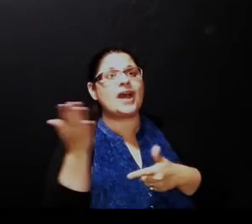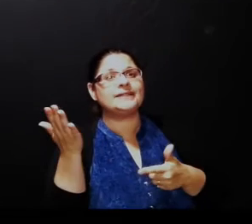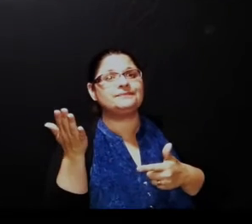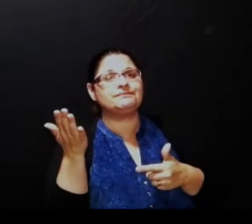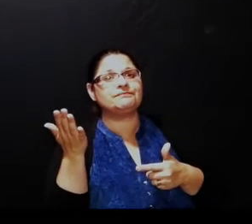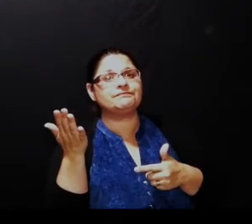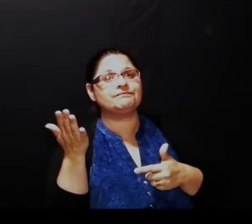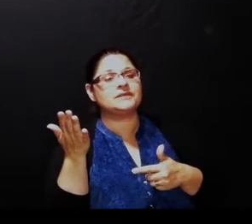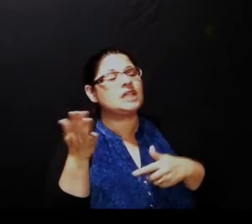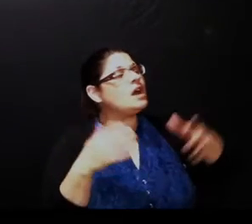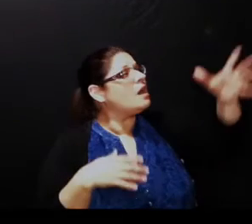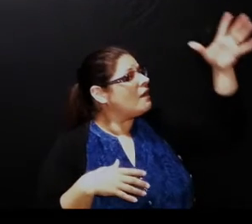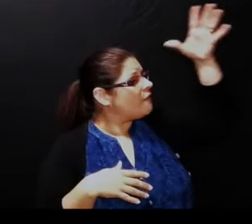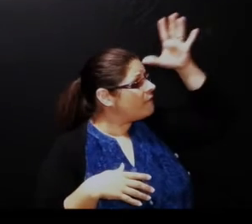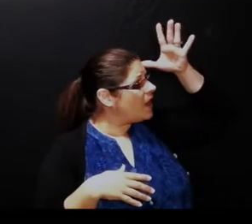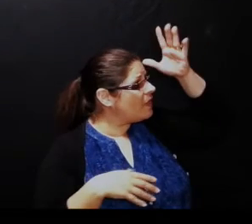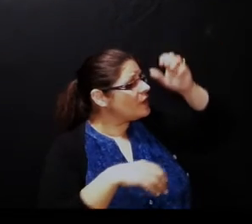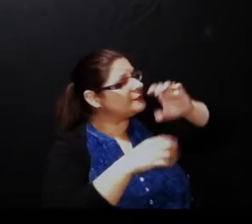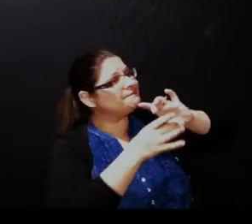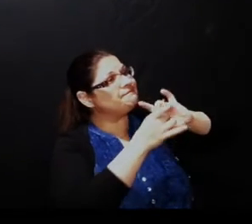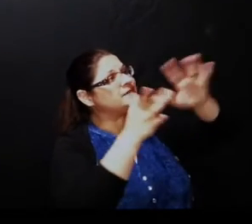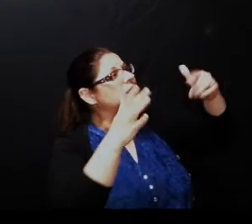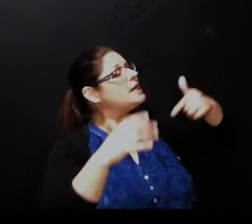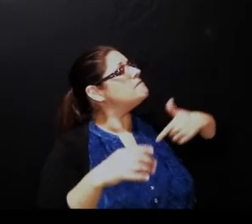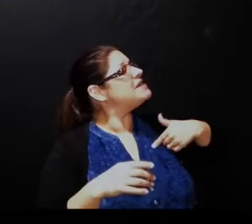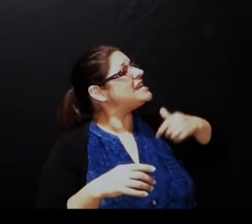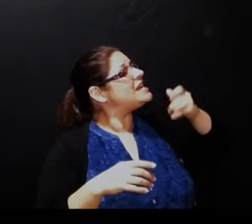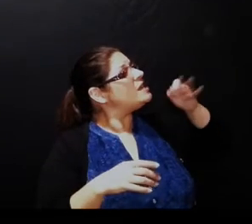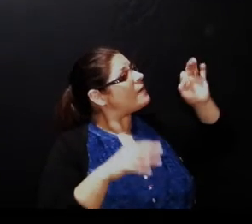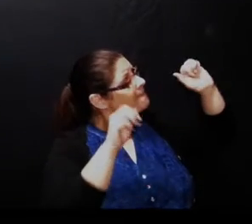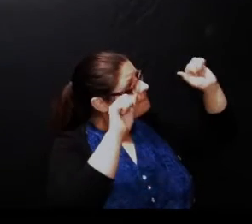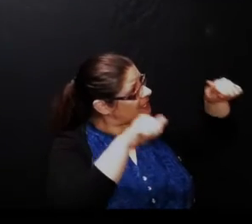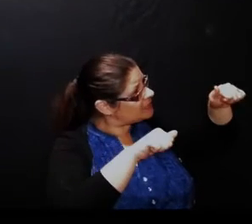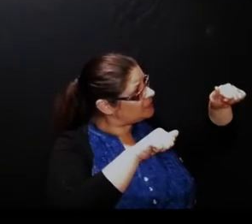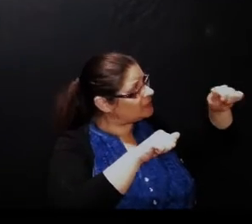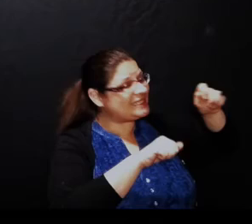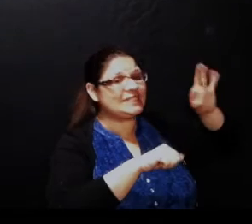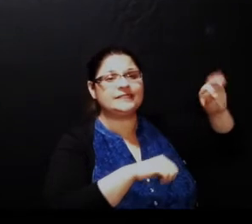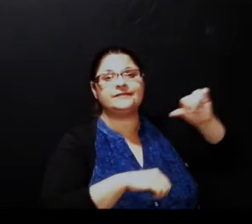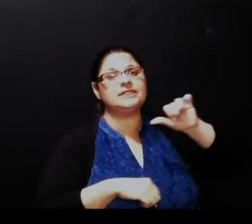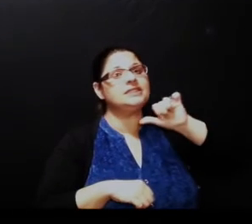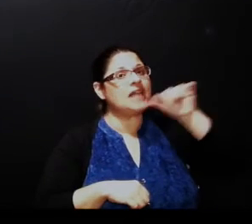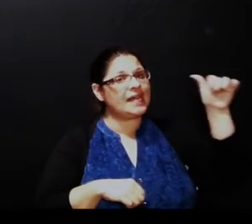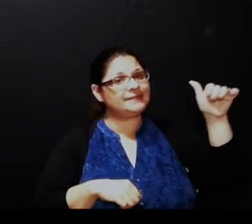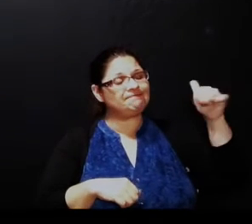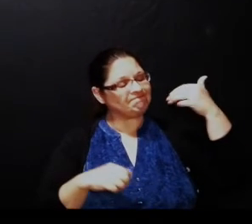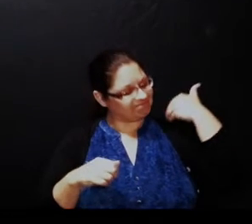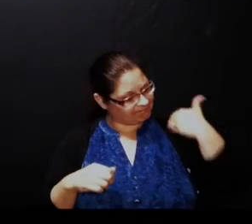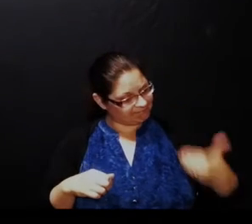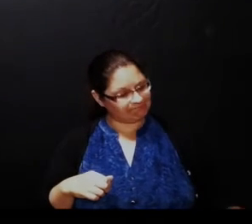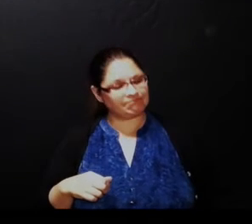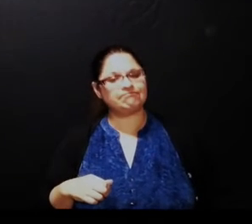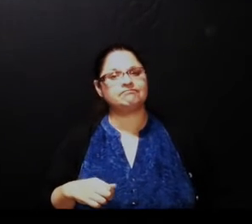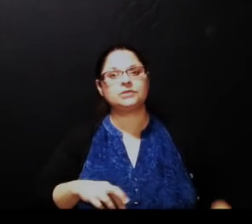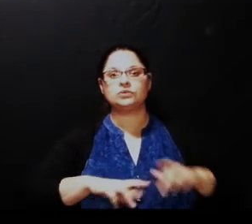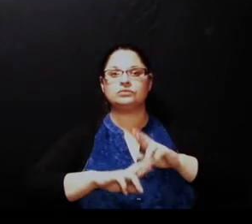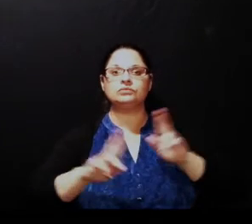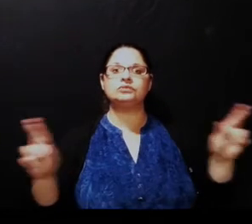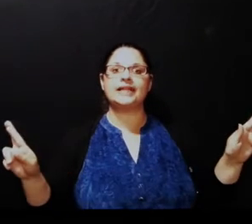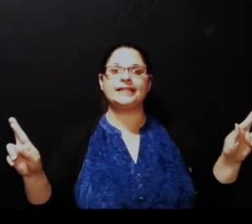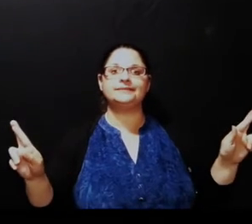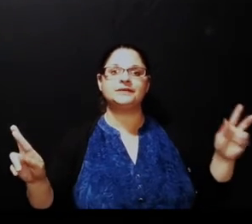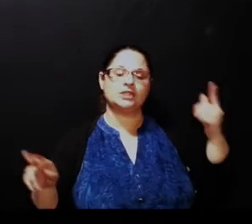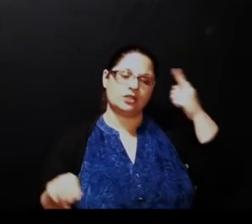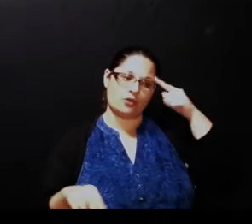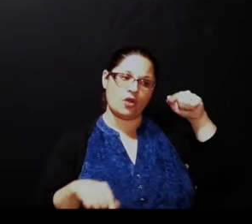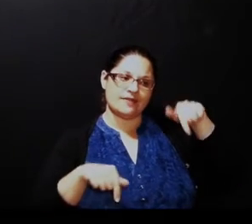can, but if you cannot, I am here and I'm present and I'm accounted for to go through this